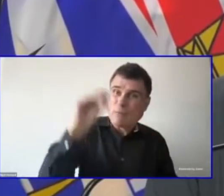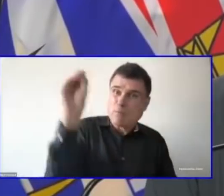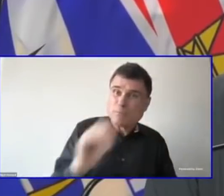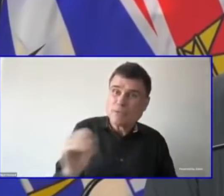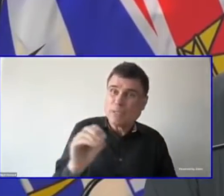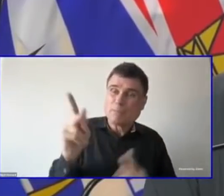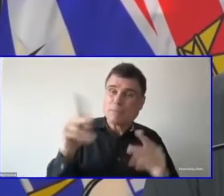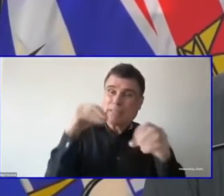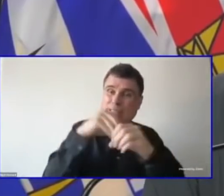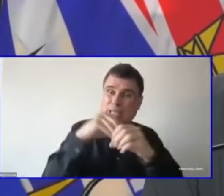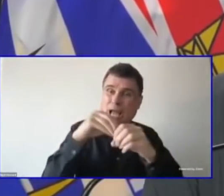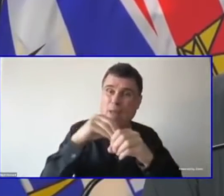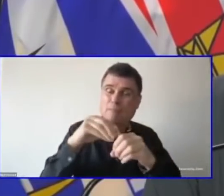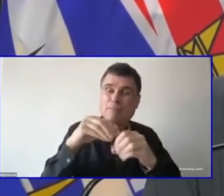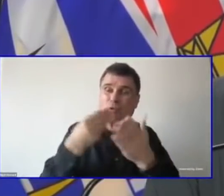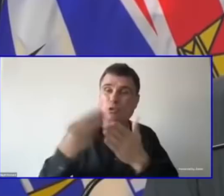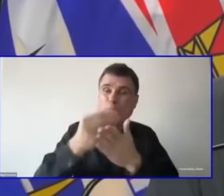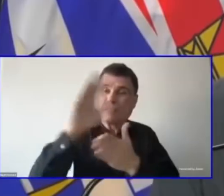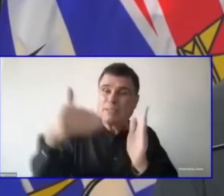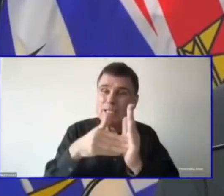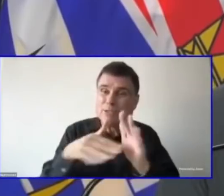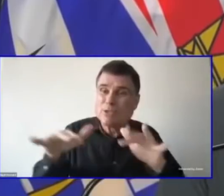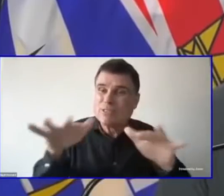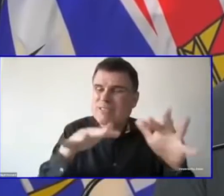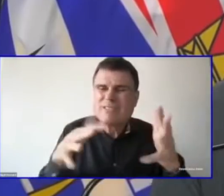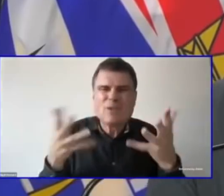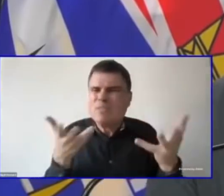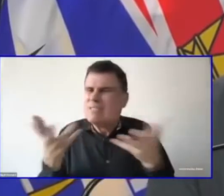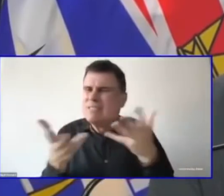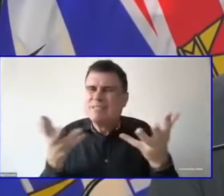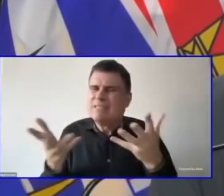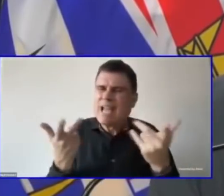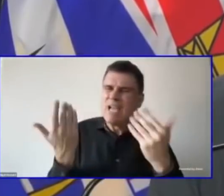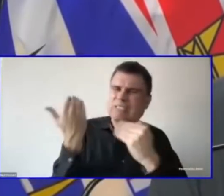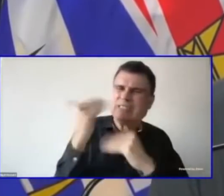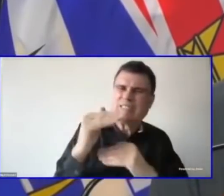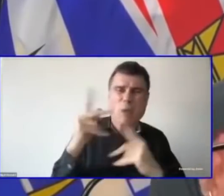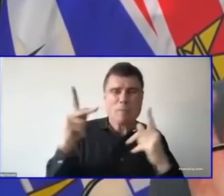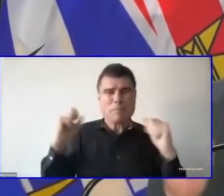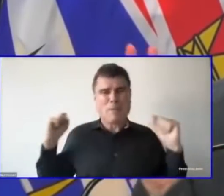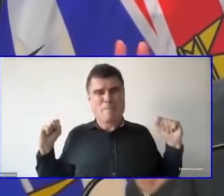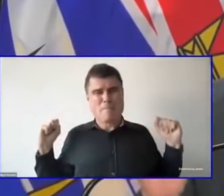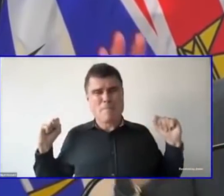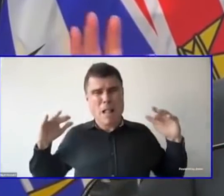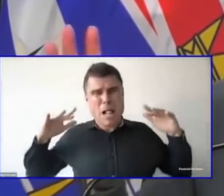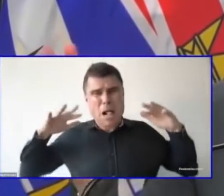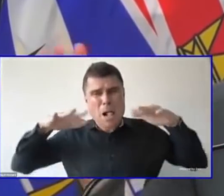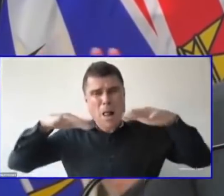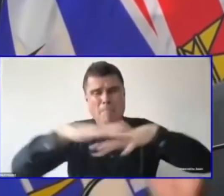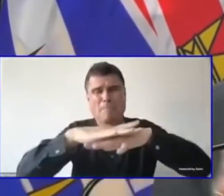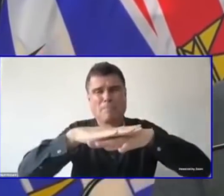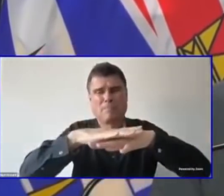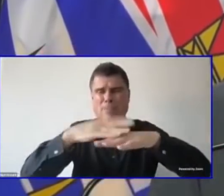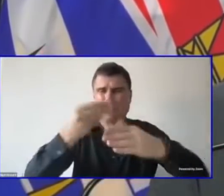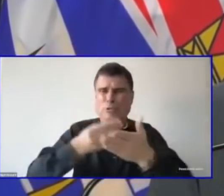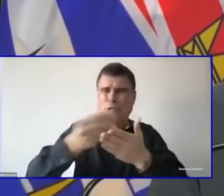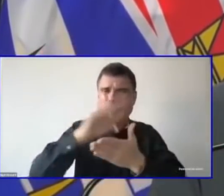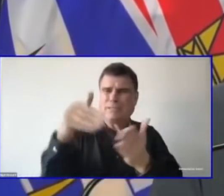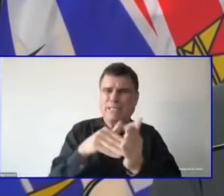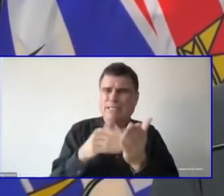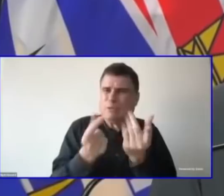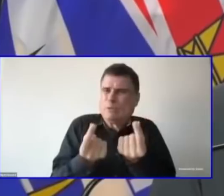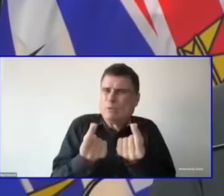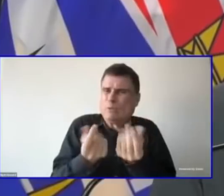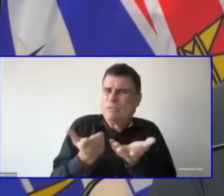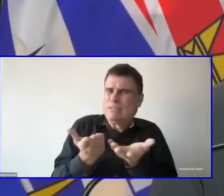Day coming up and so on. Your thoughts? And you'll know that we put in orders around what's happening on Boxing Day and other sales, and